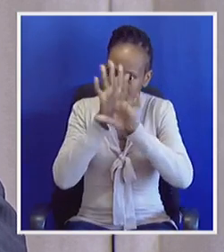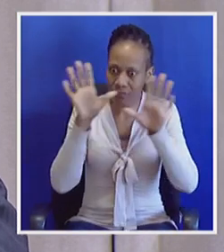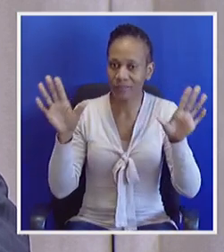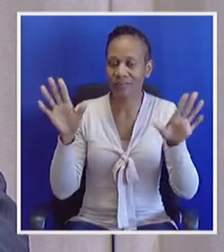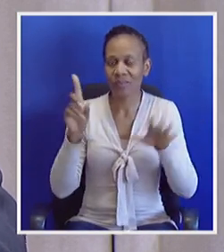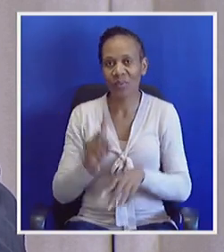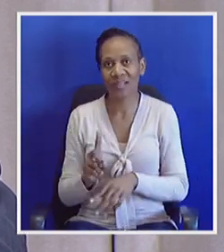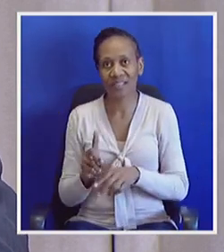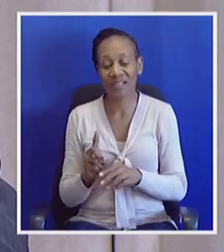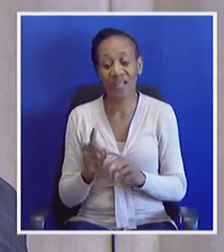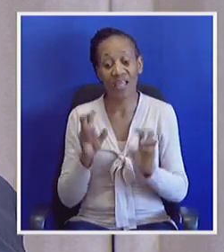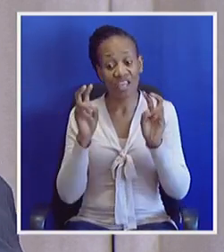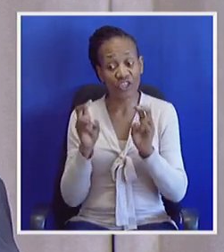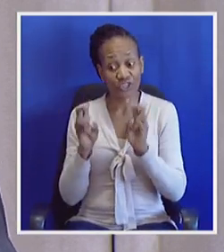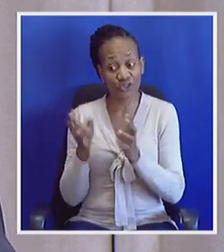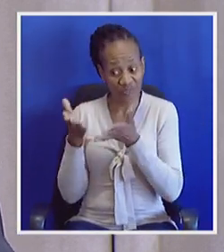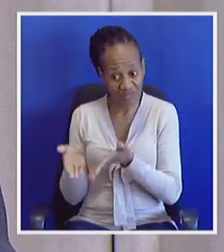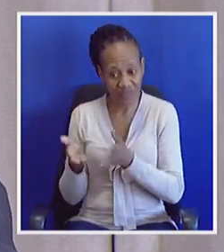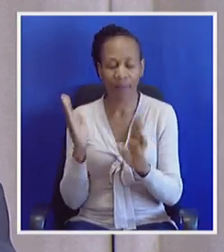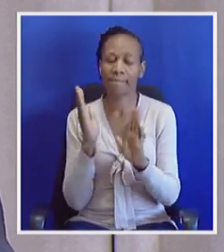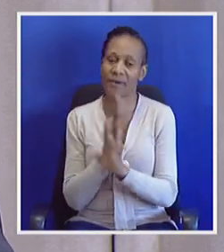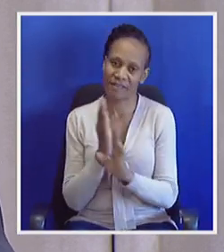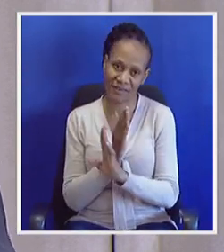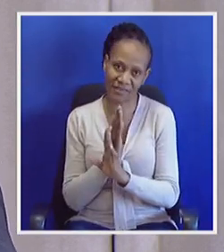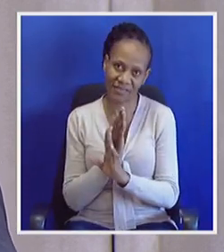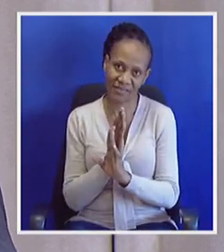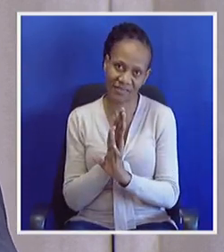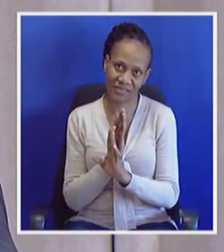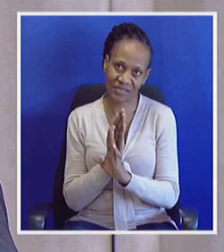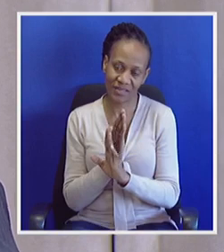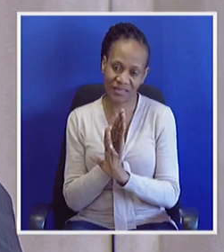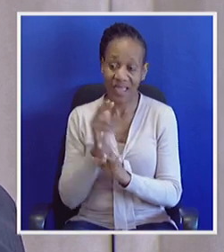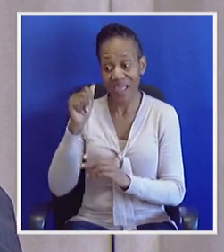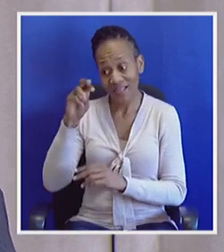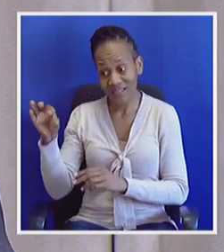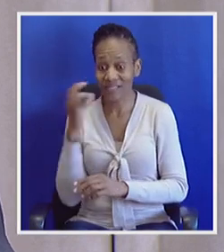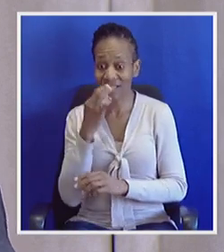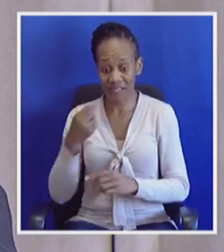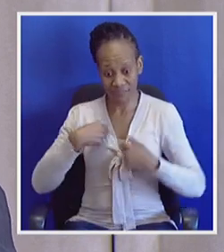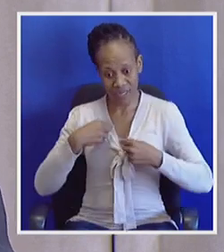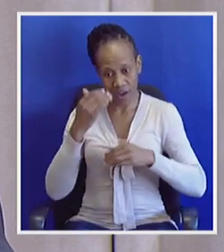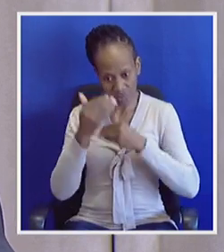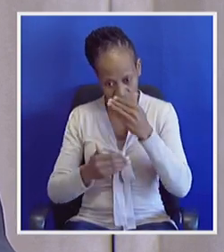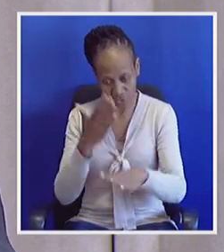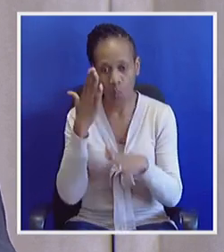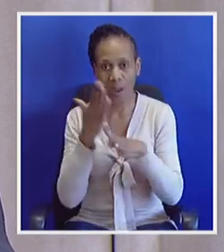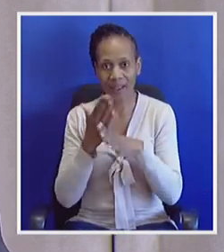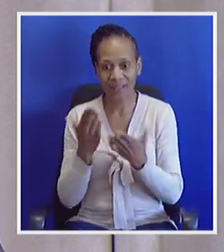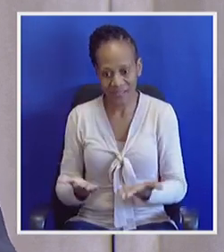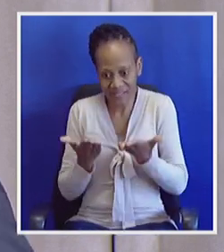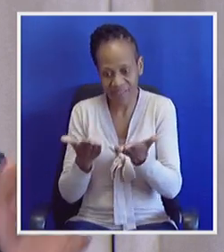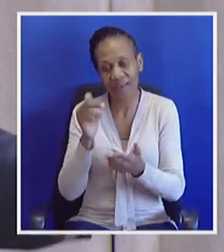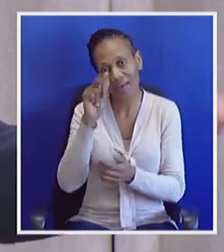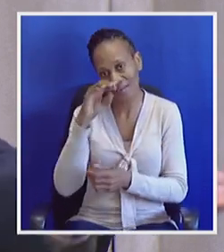matter is a private matter. You continue doing what we would like you to do in relation to our organization.